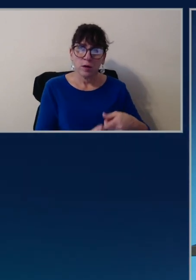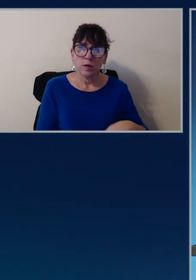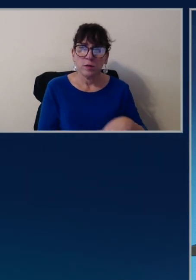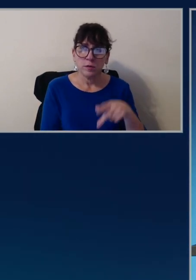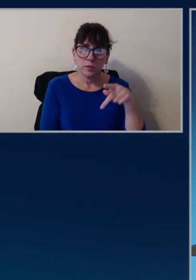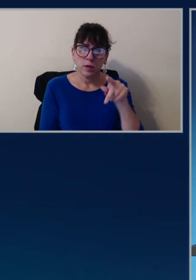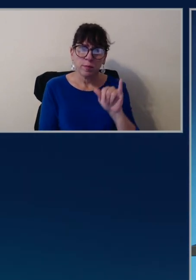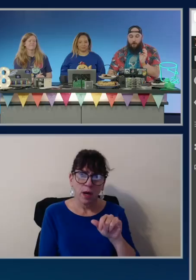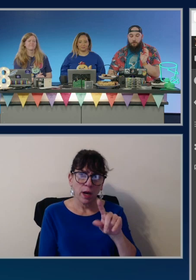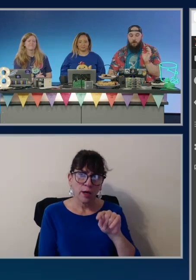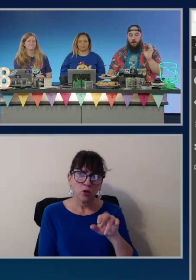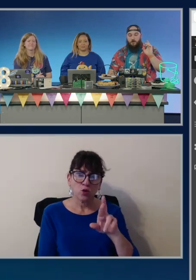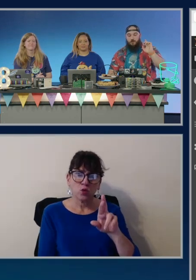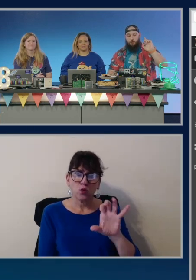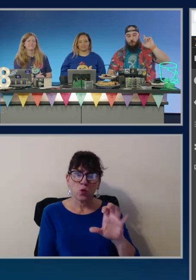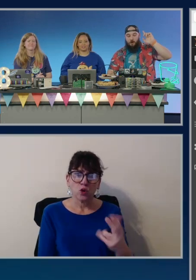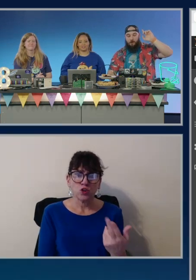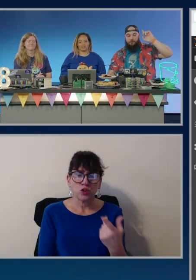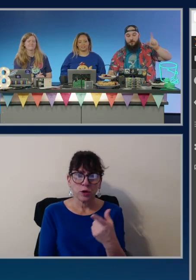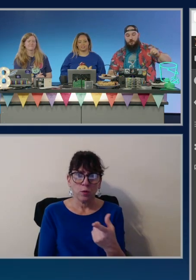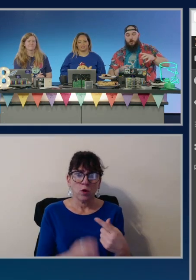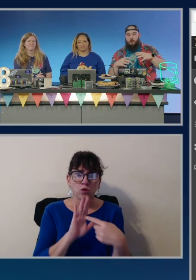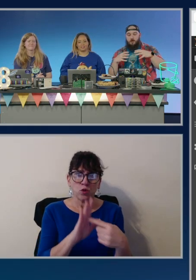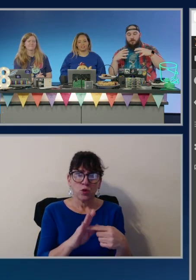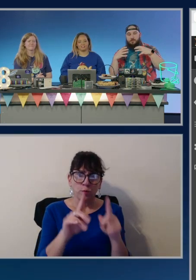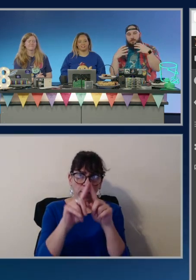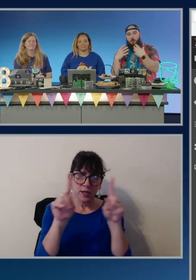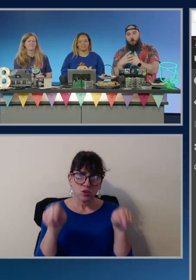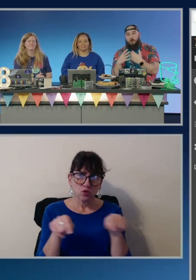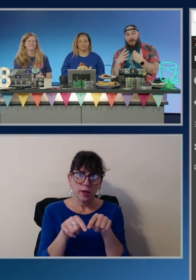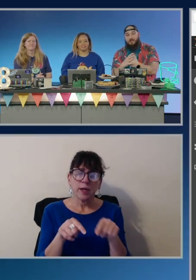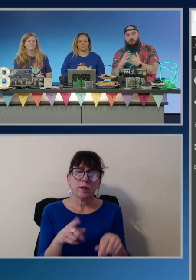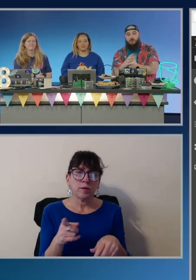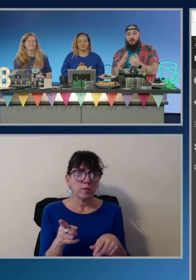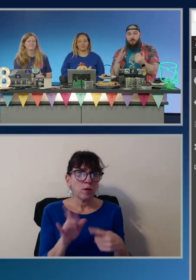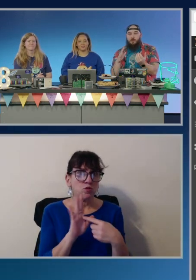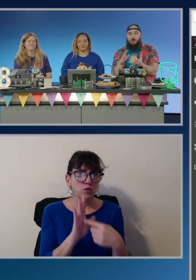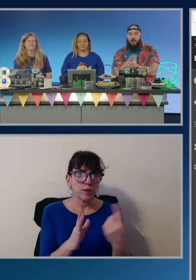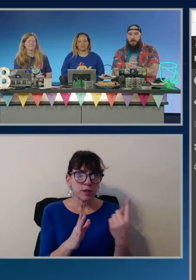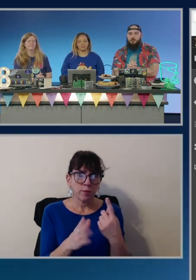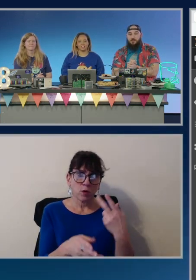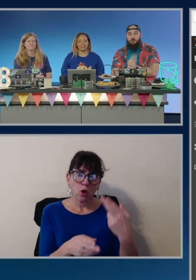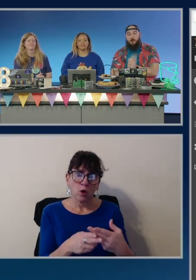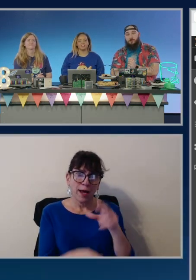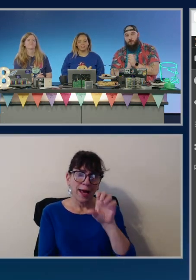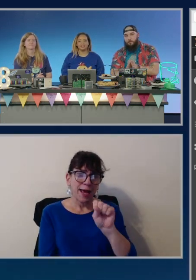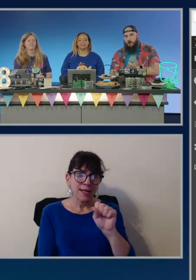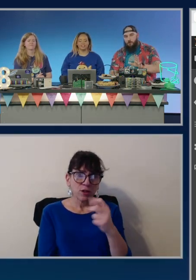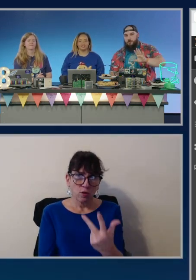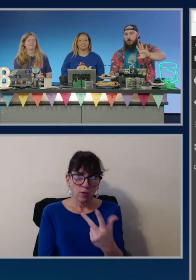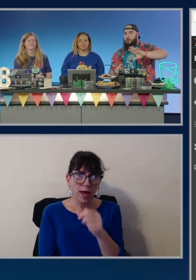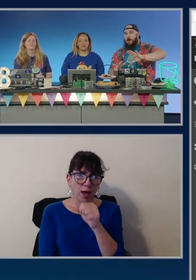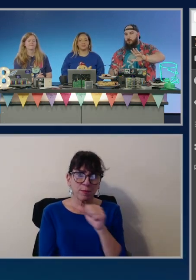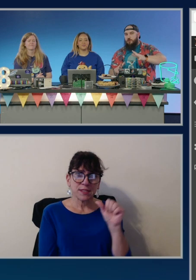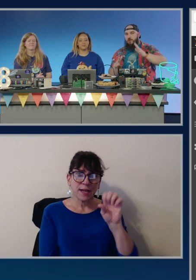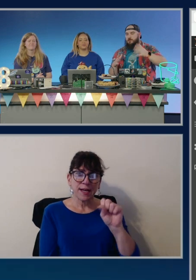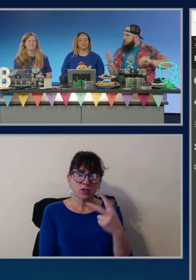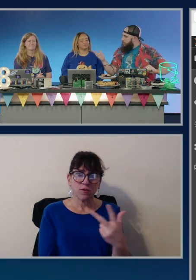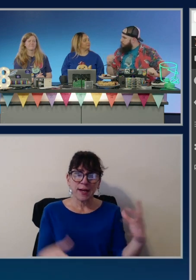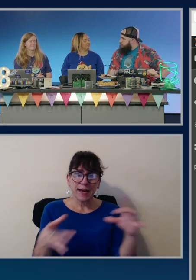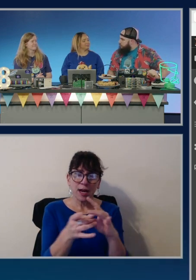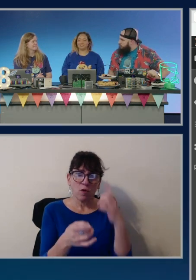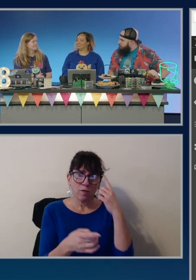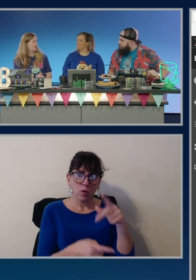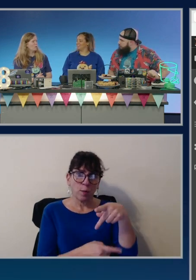my screen right now, right? I want to show you a feature that's called S3. Amazon S3 connector for PyTorch. What